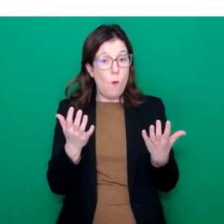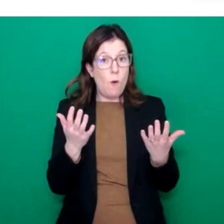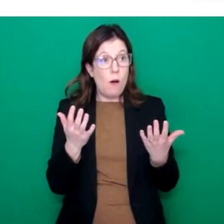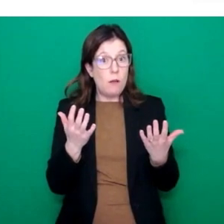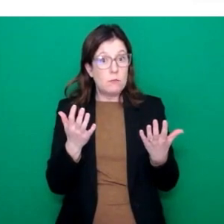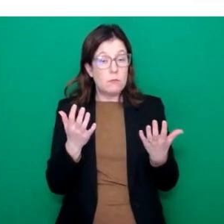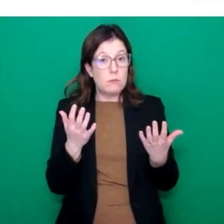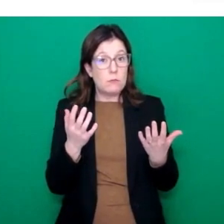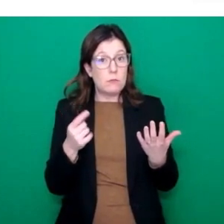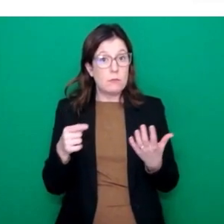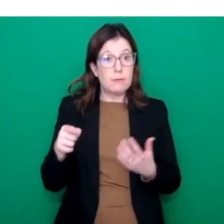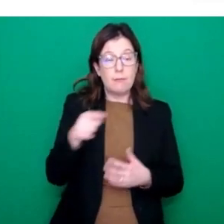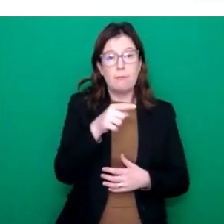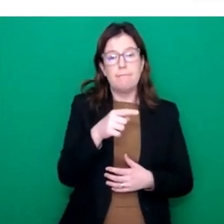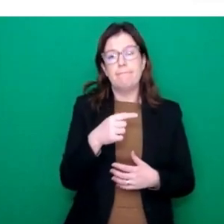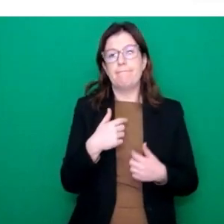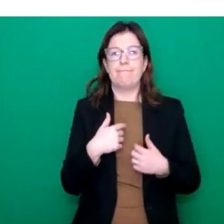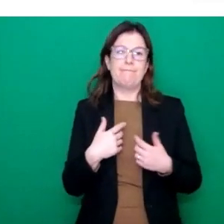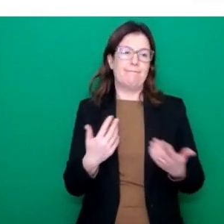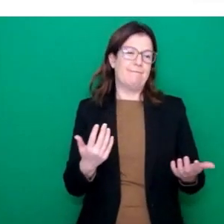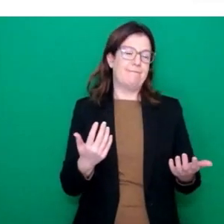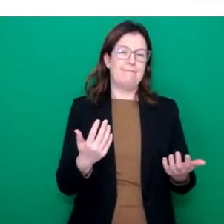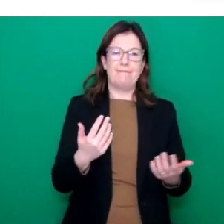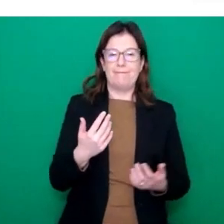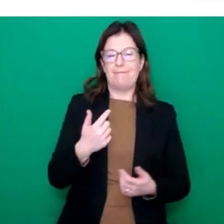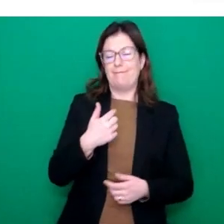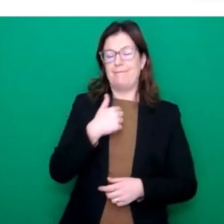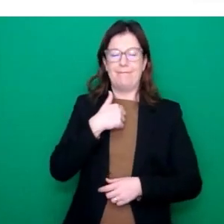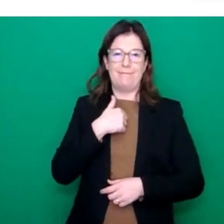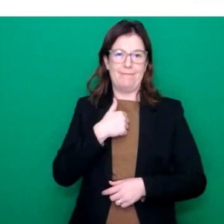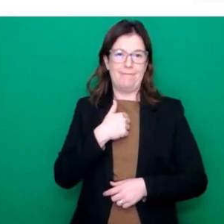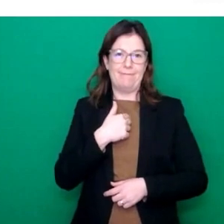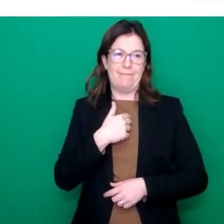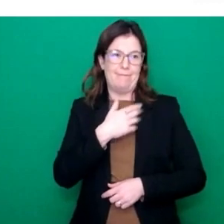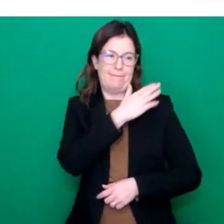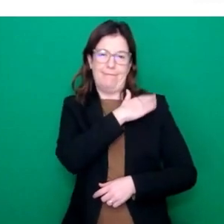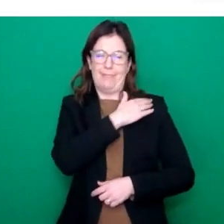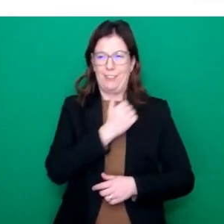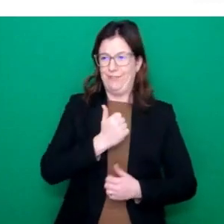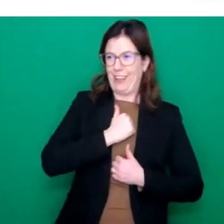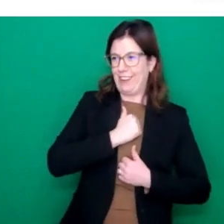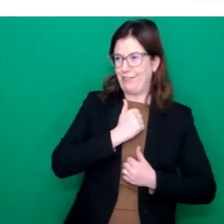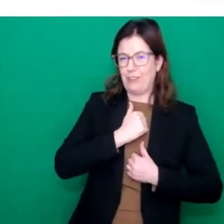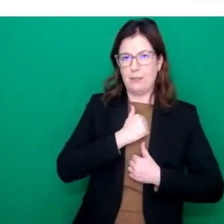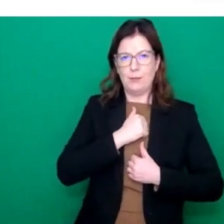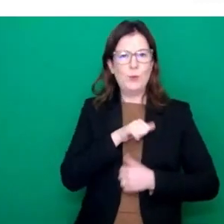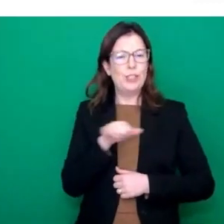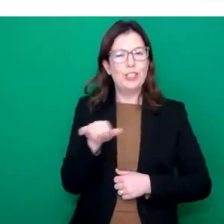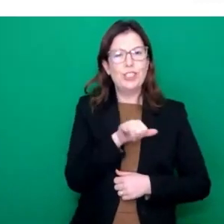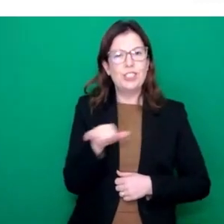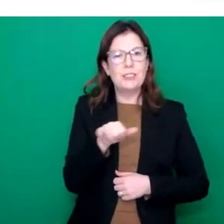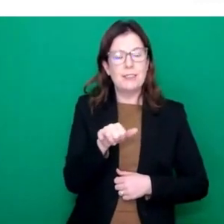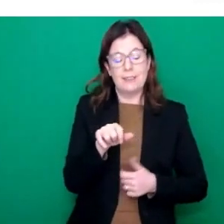tapping ourselves on the shoulder and saying, we're doing the right thing, which leads us on to dilution